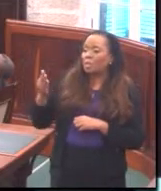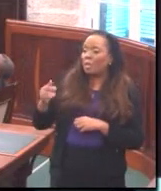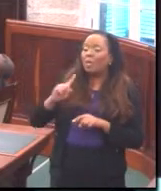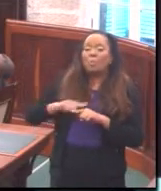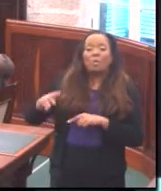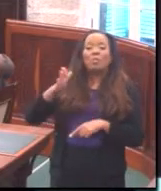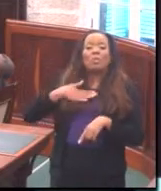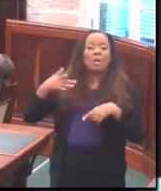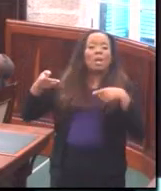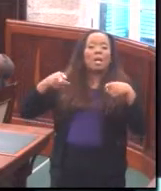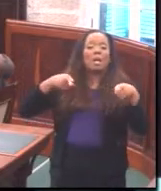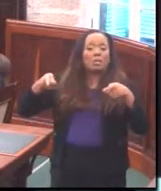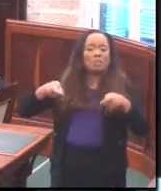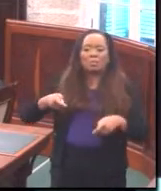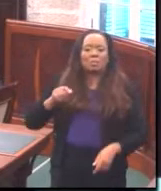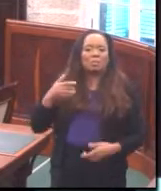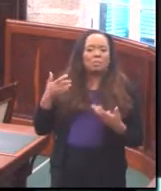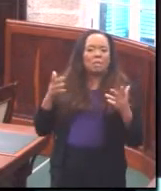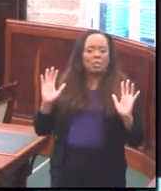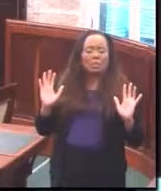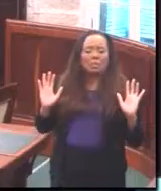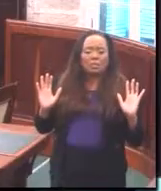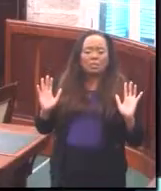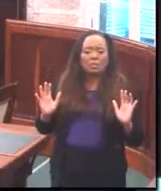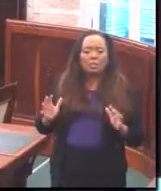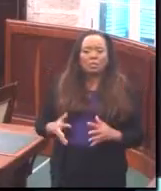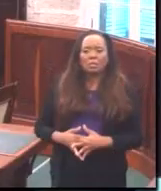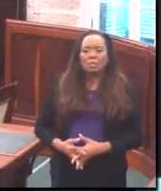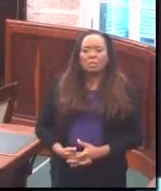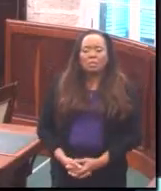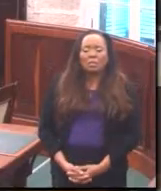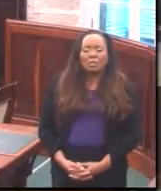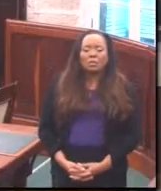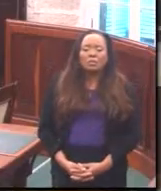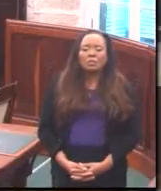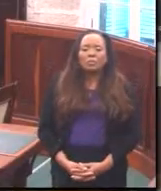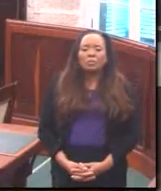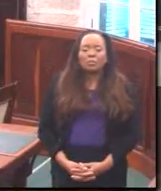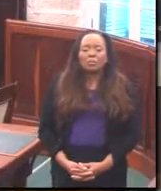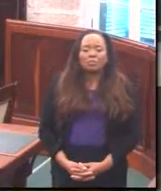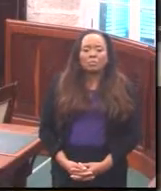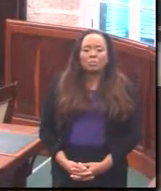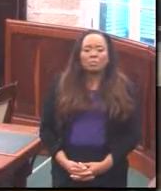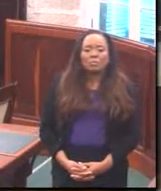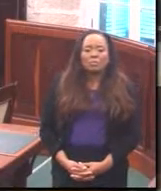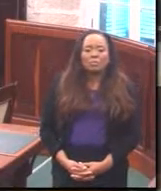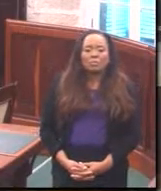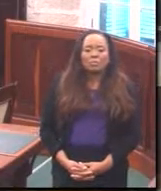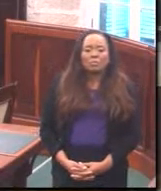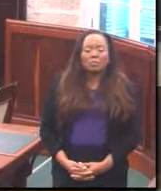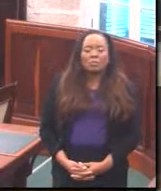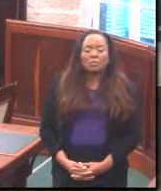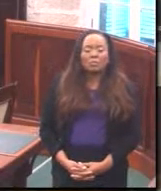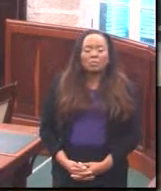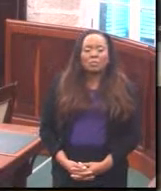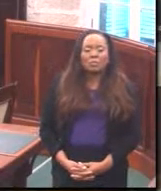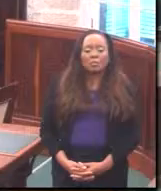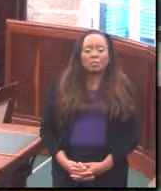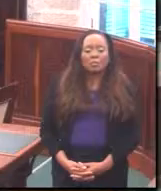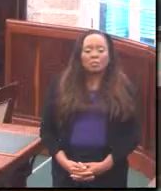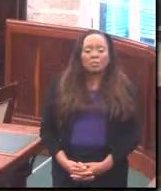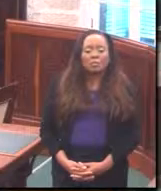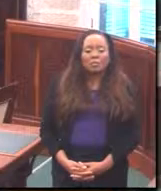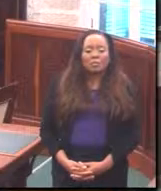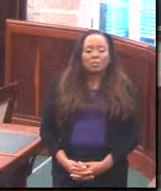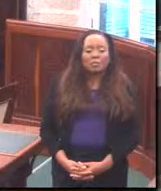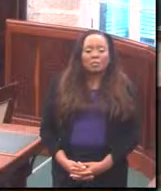jurisdiction. Simply put. A few minutes ago, sir, I heard that my